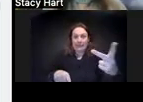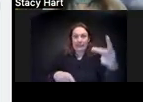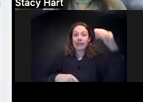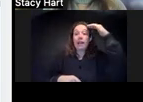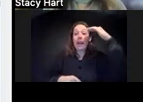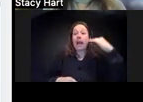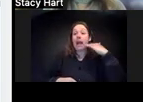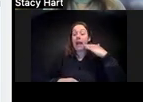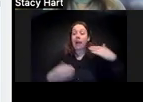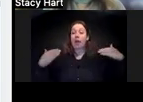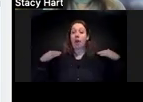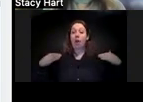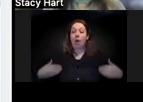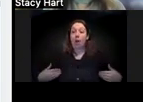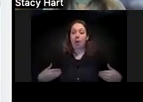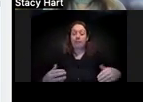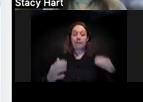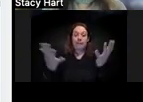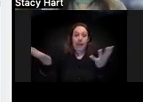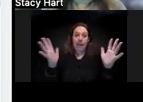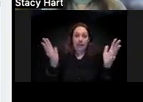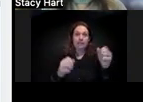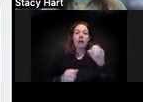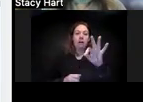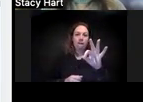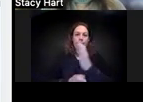and hands of the interpreter.